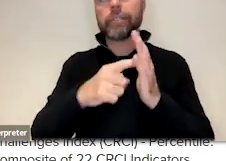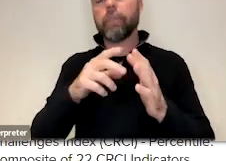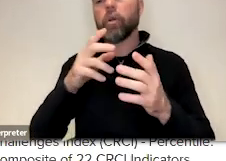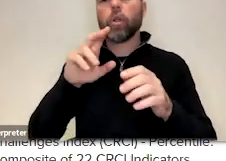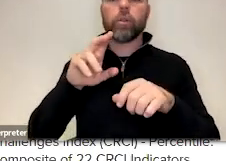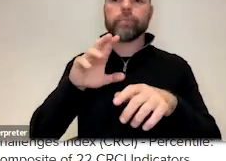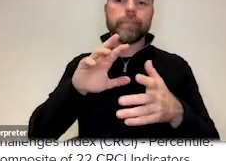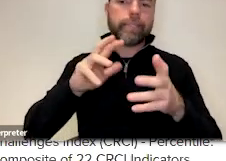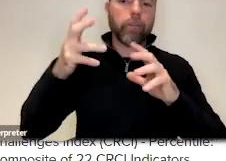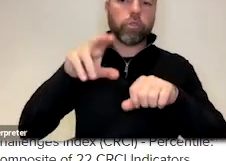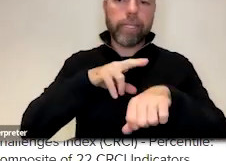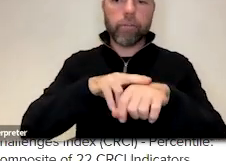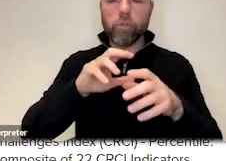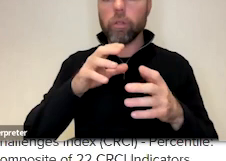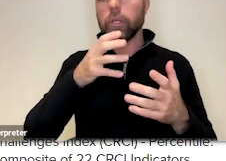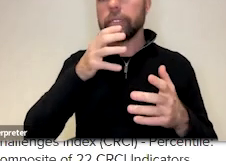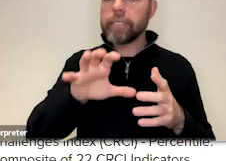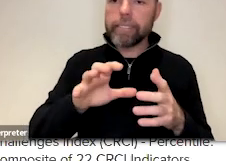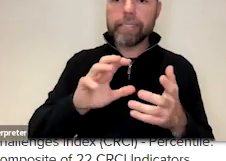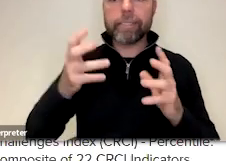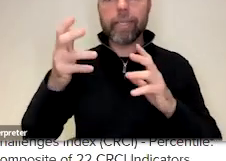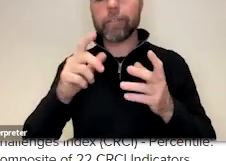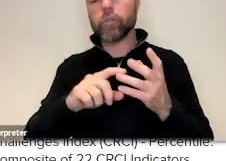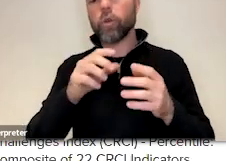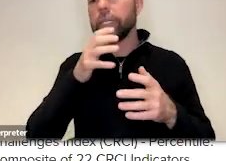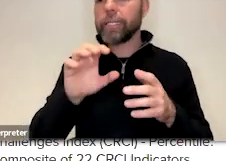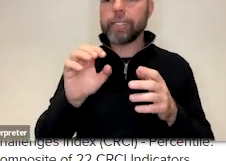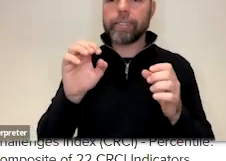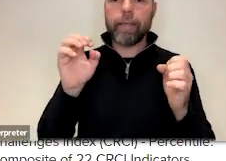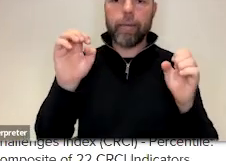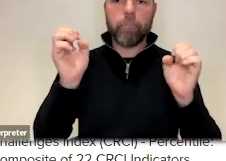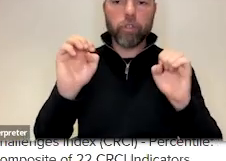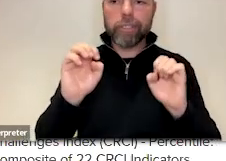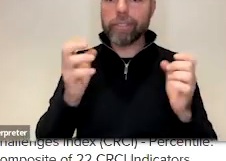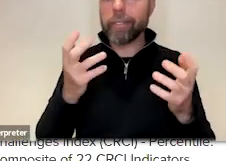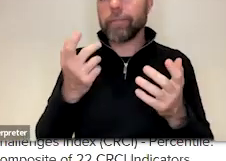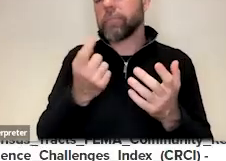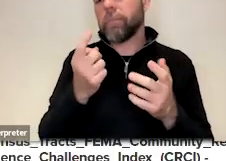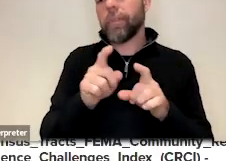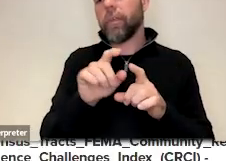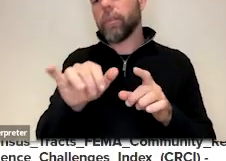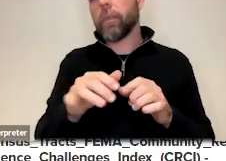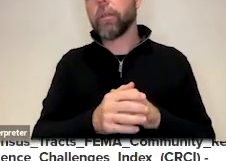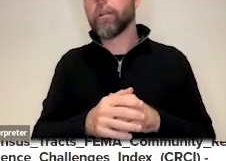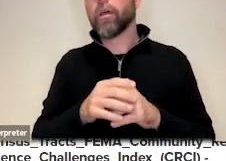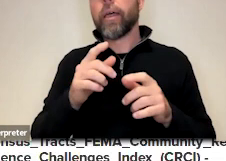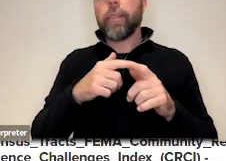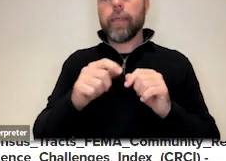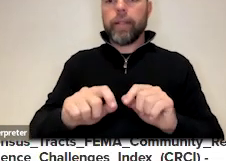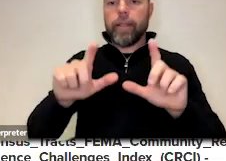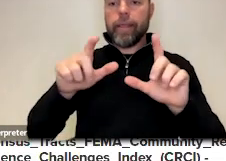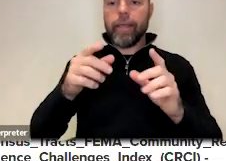natural disaster, a heat disaster, or a heat emergency, something along those lines. A legend pops up when